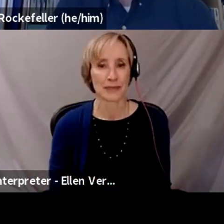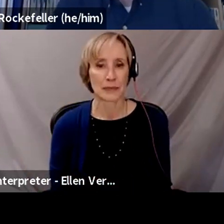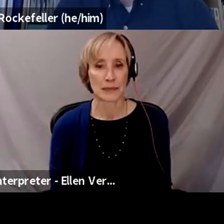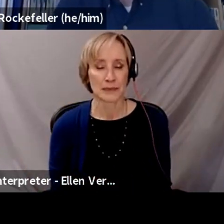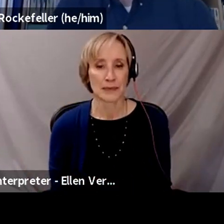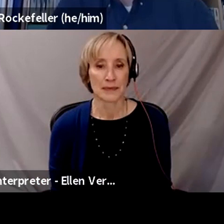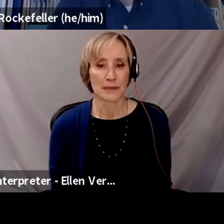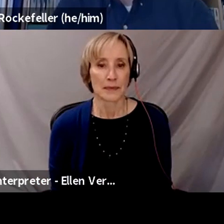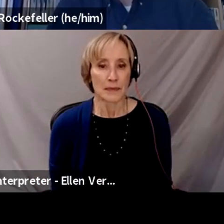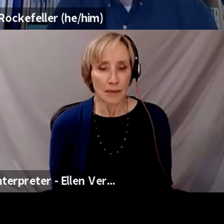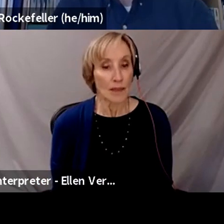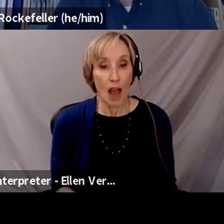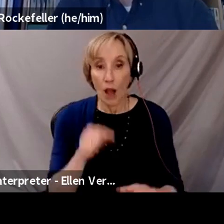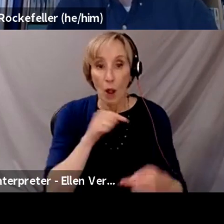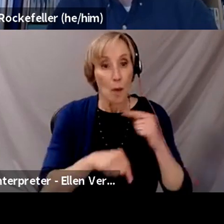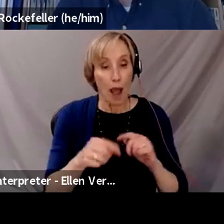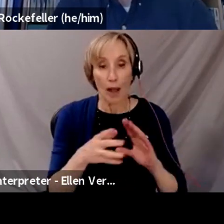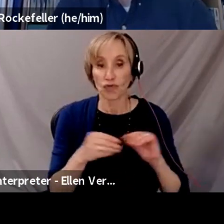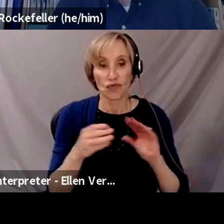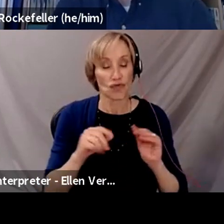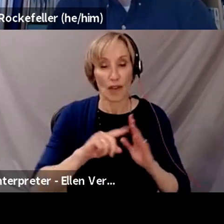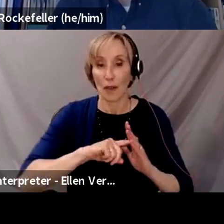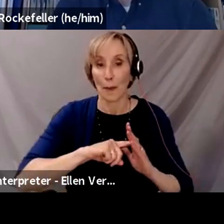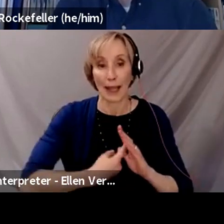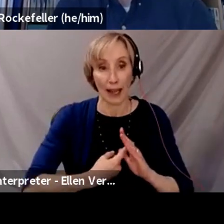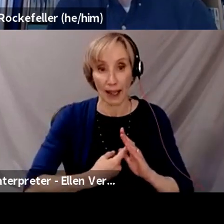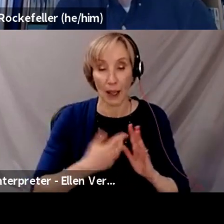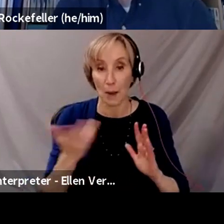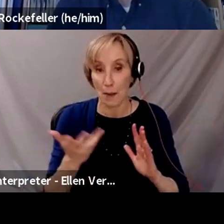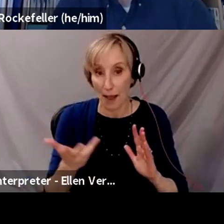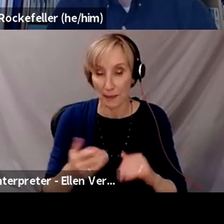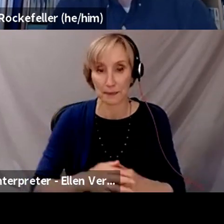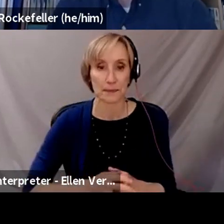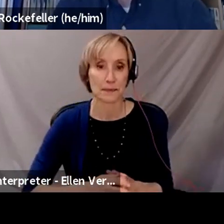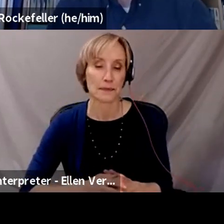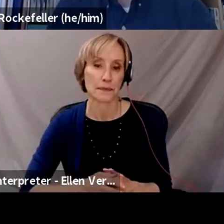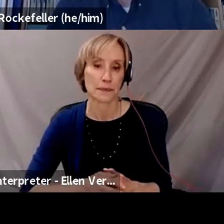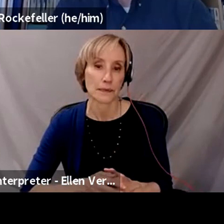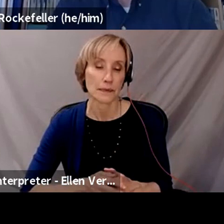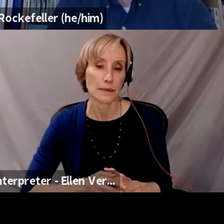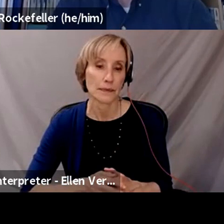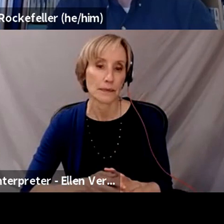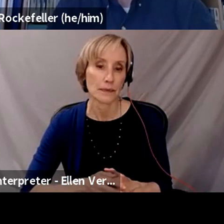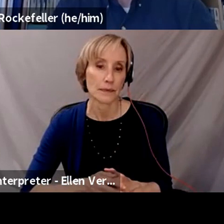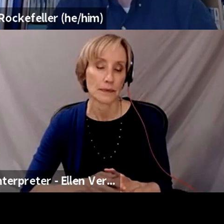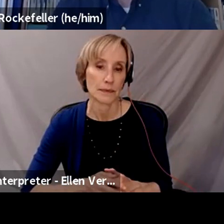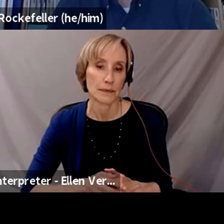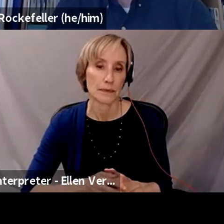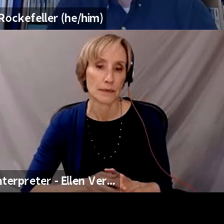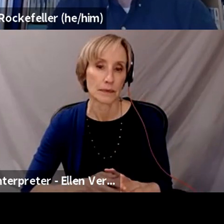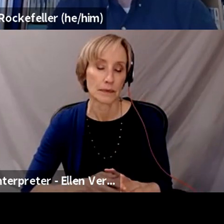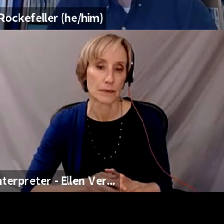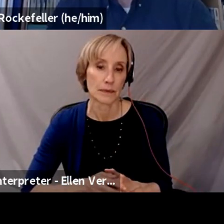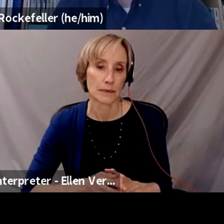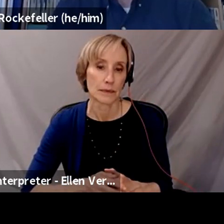before at the beginning of this, is that so often we think